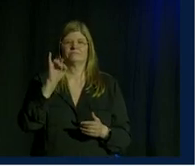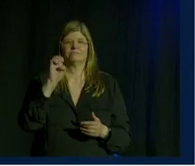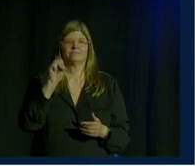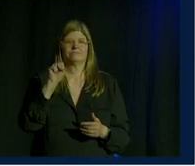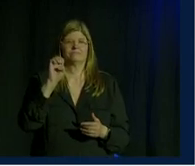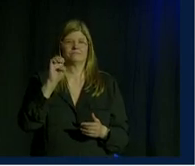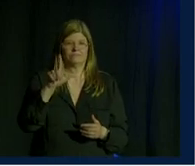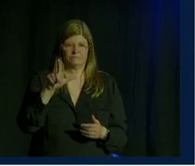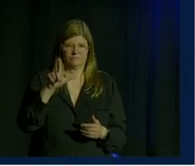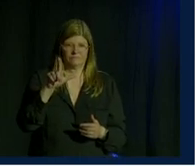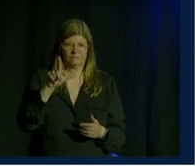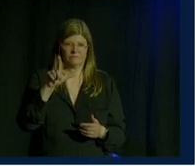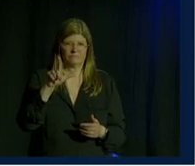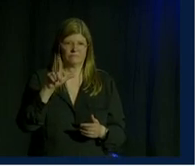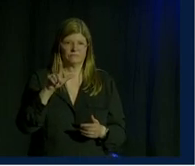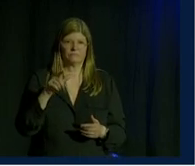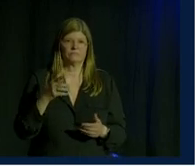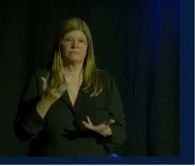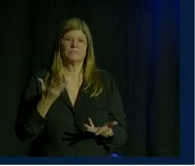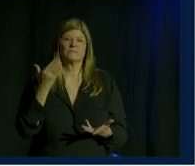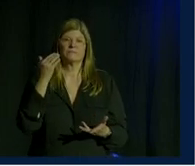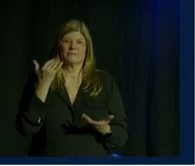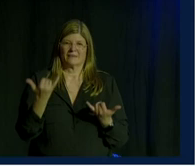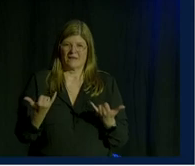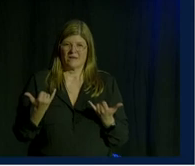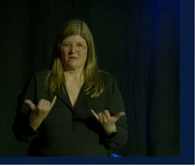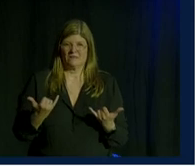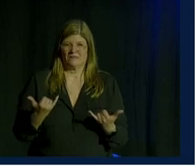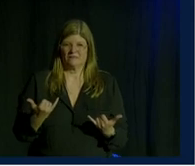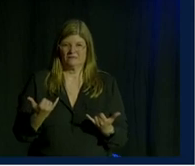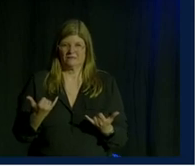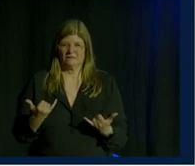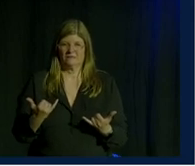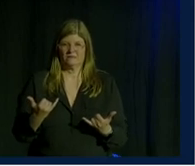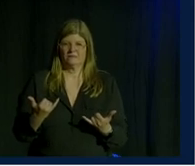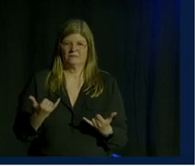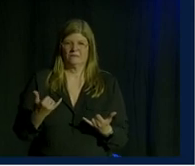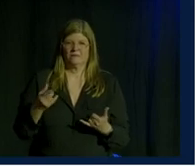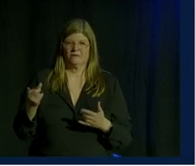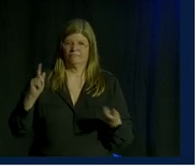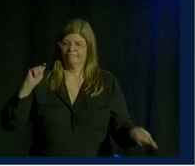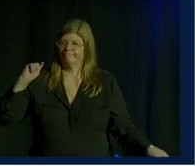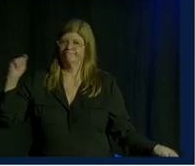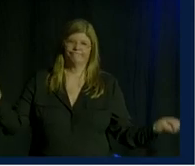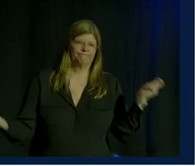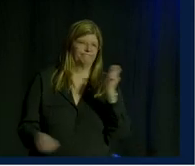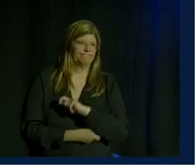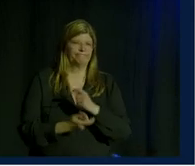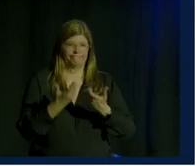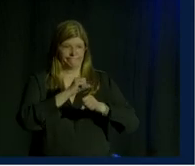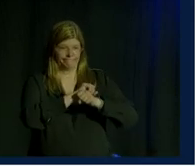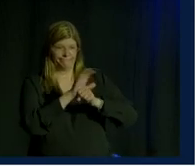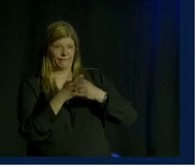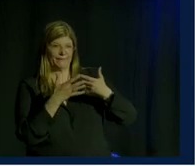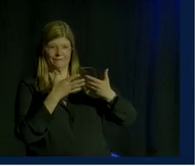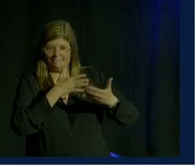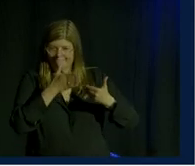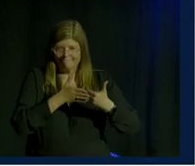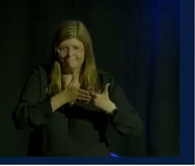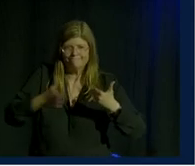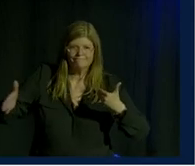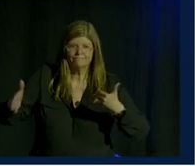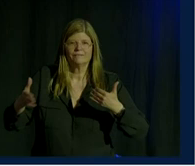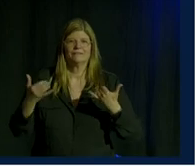going virtual and fast-tracking this shift. This change worked to the benefit of our customers,